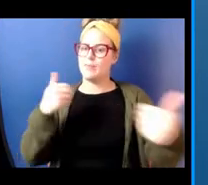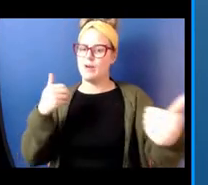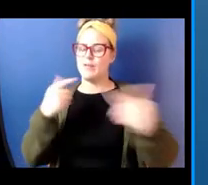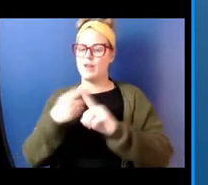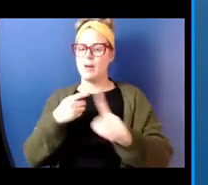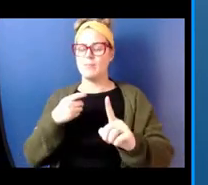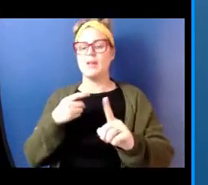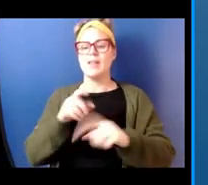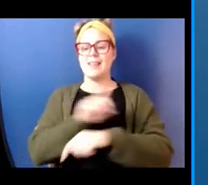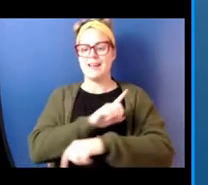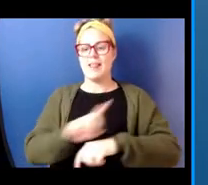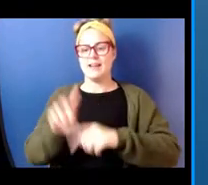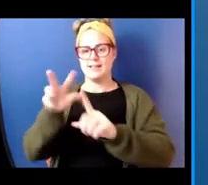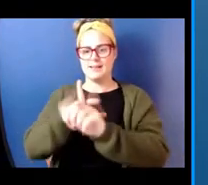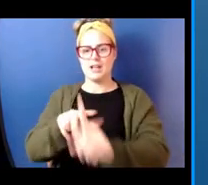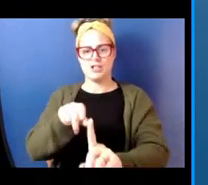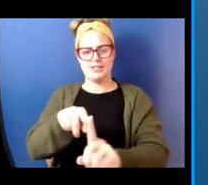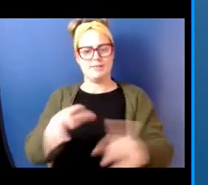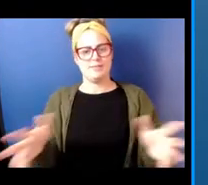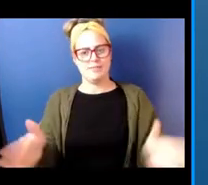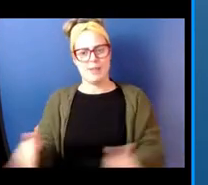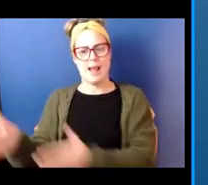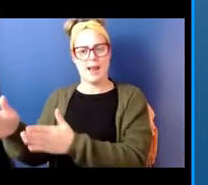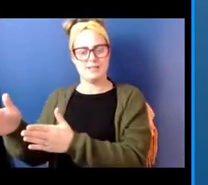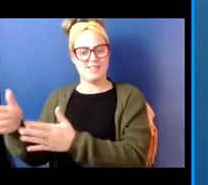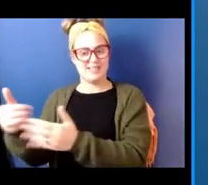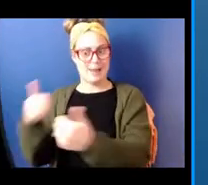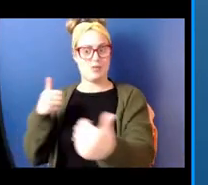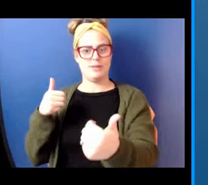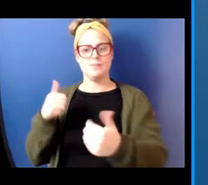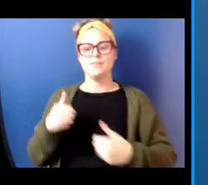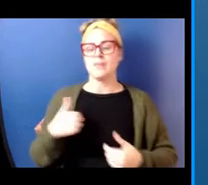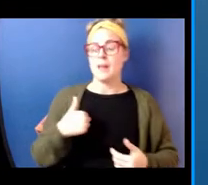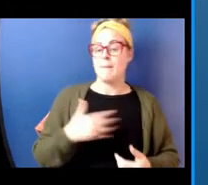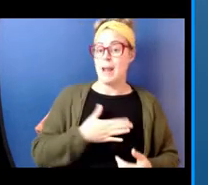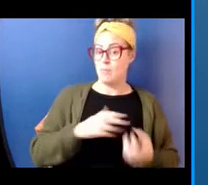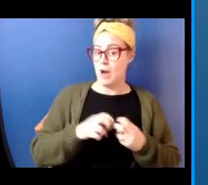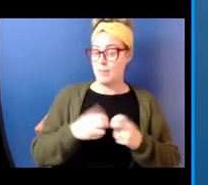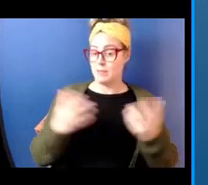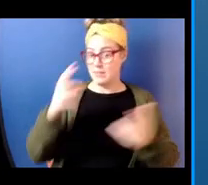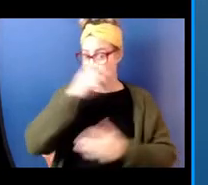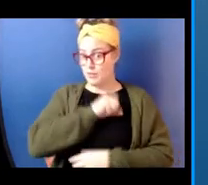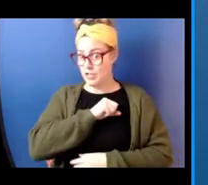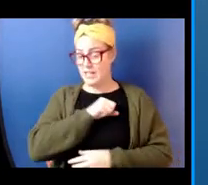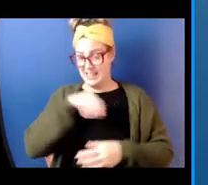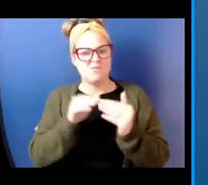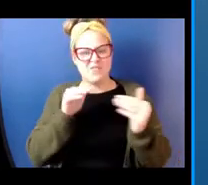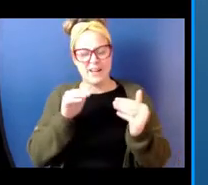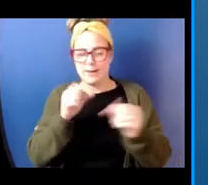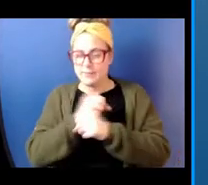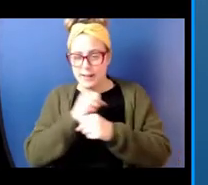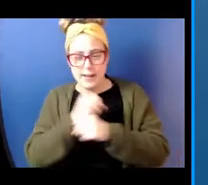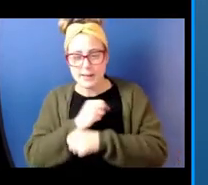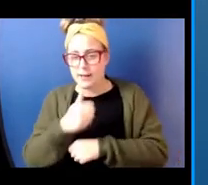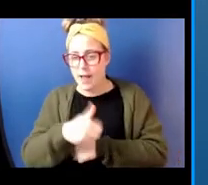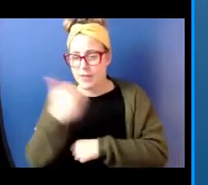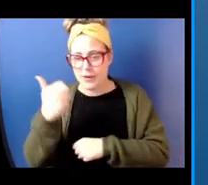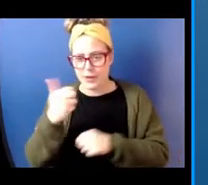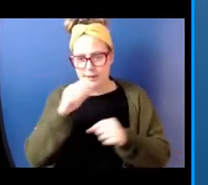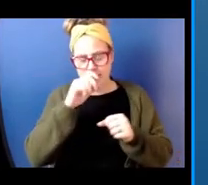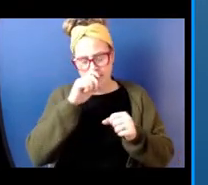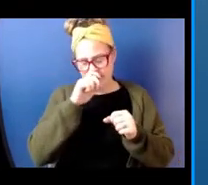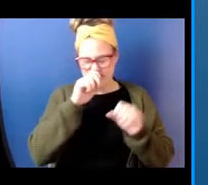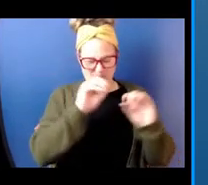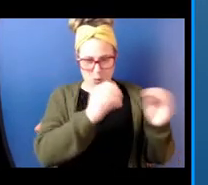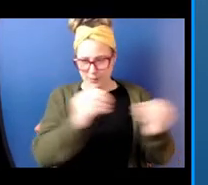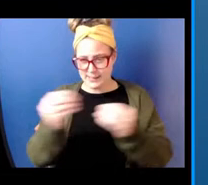my my my problem is is that there's an assumption just in this document alone that most State parties aren't heavily engaged with that are out there actually on